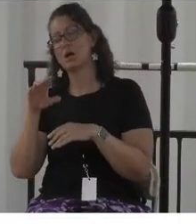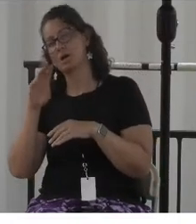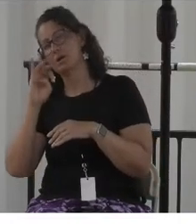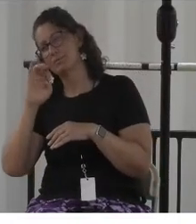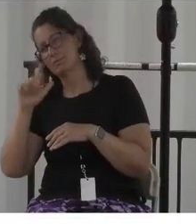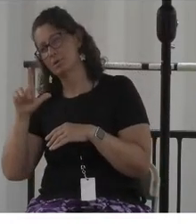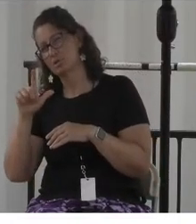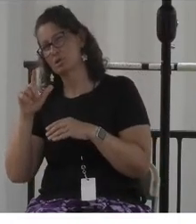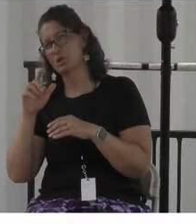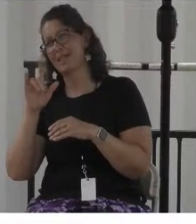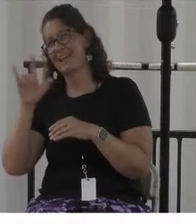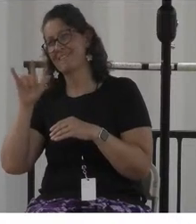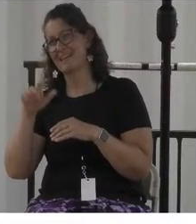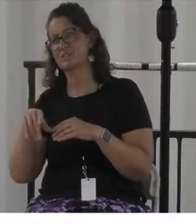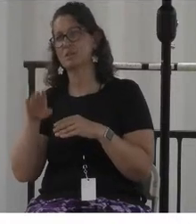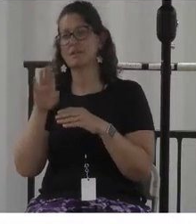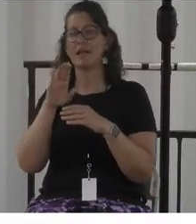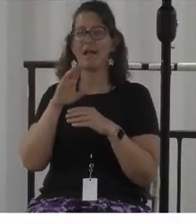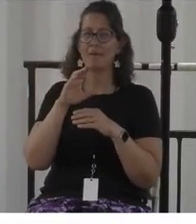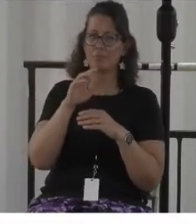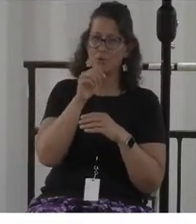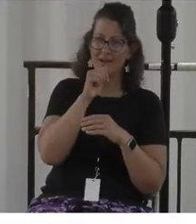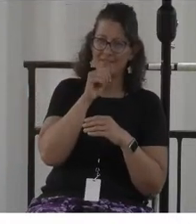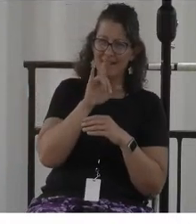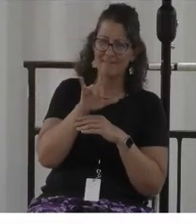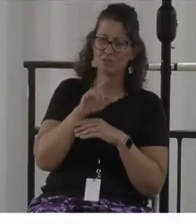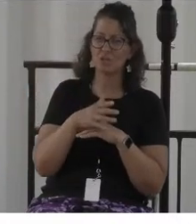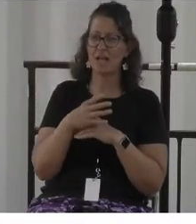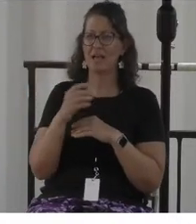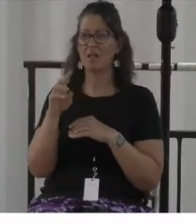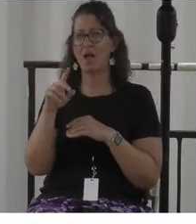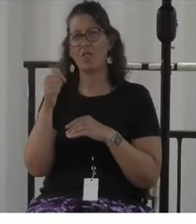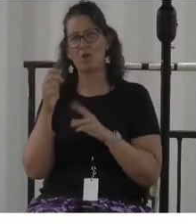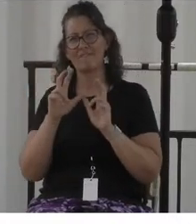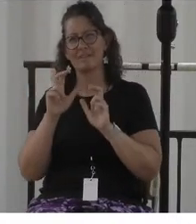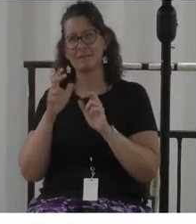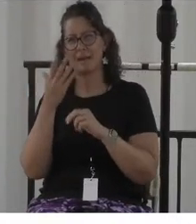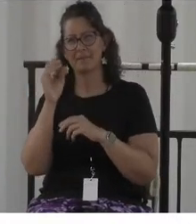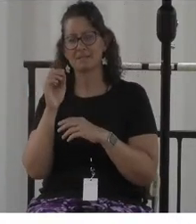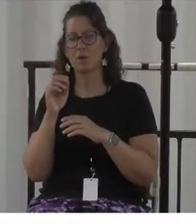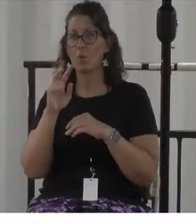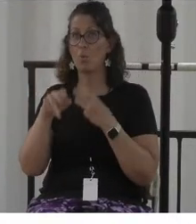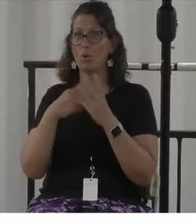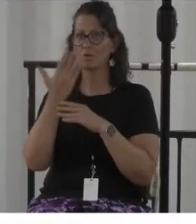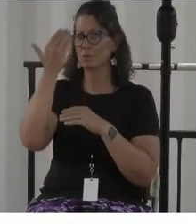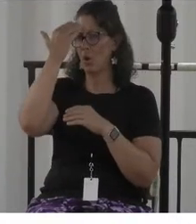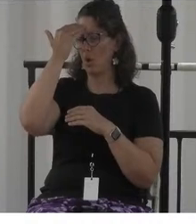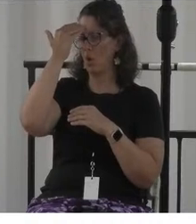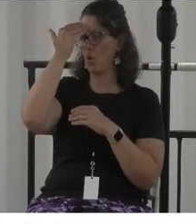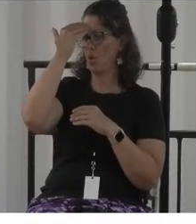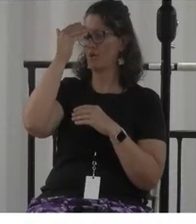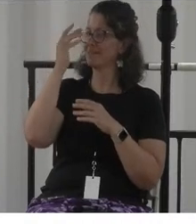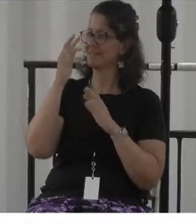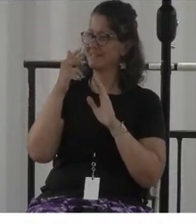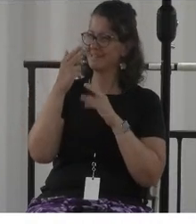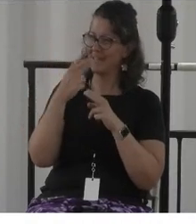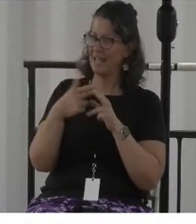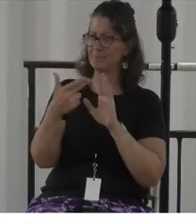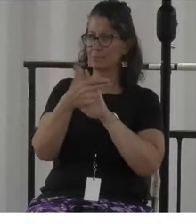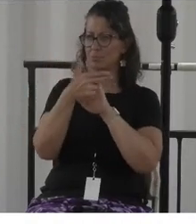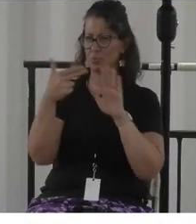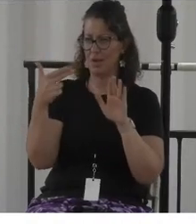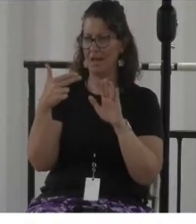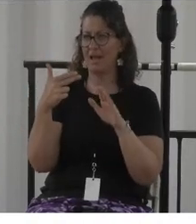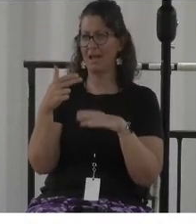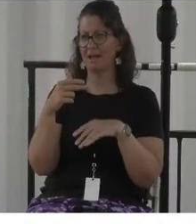personal communications. A couple of, you know, world-renowned names and brands that are known to a lot of people, Honeywell